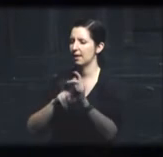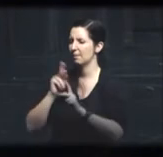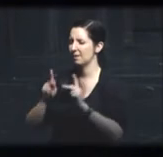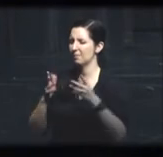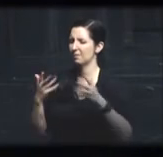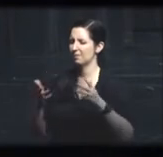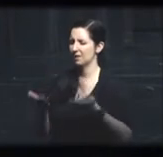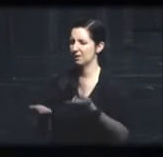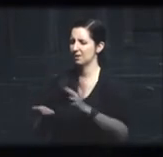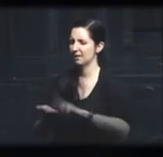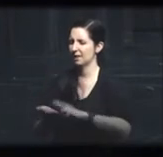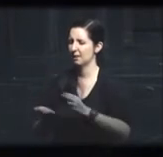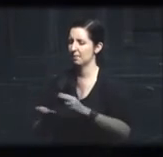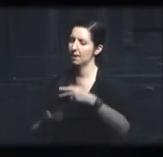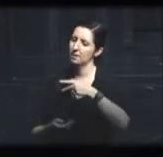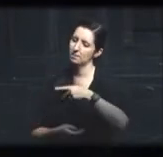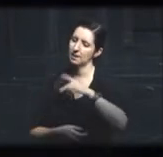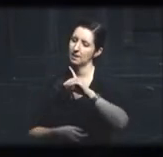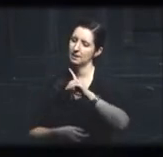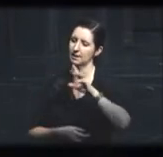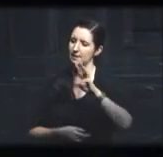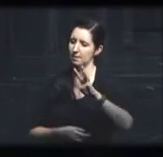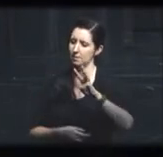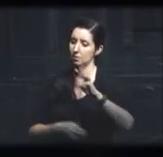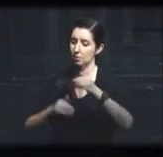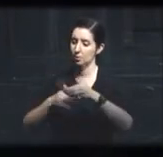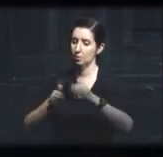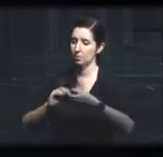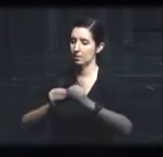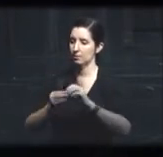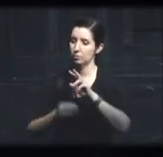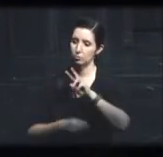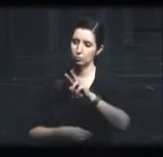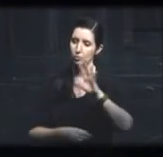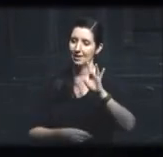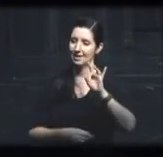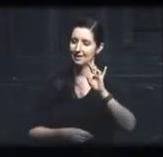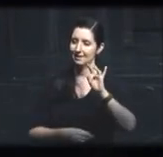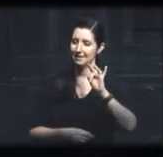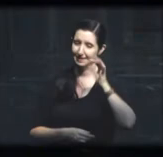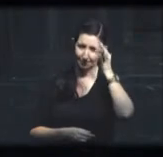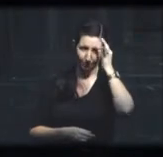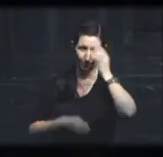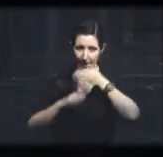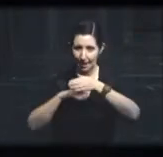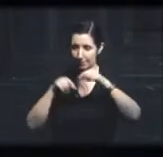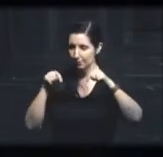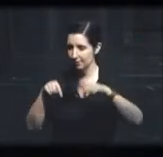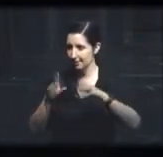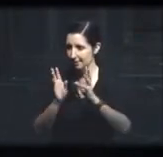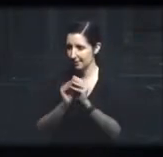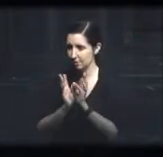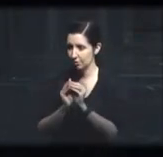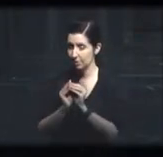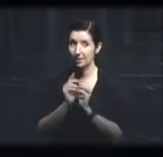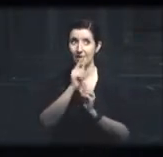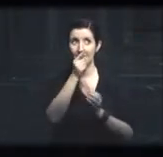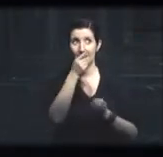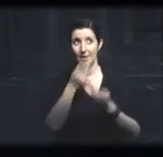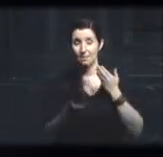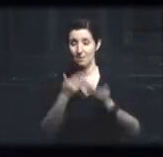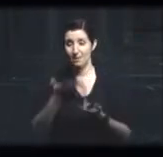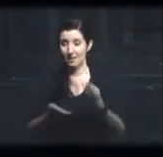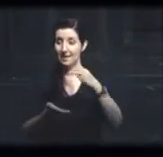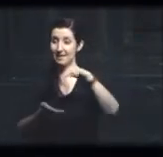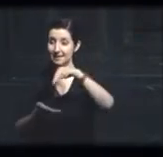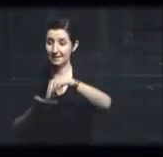It's going to be in room 218 right after this session. You might have standing room only. I hope so. I would